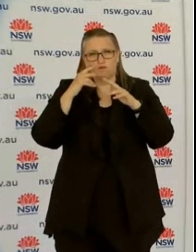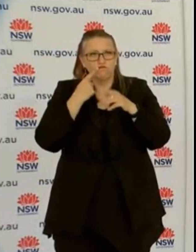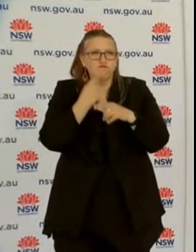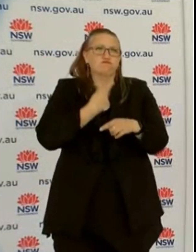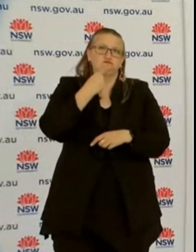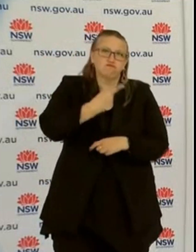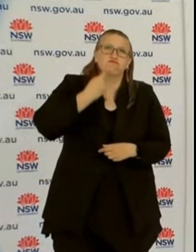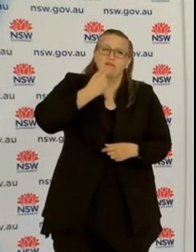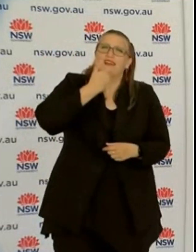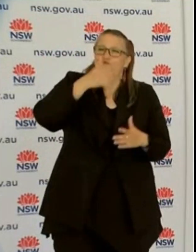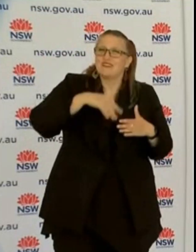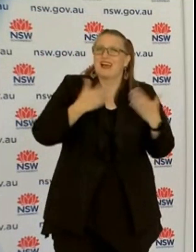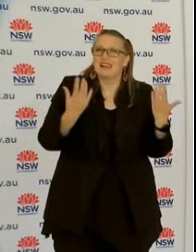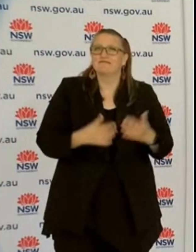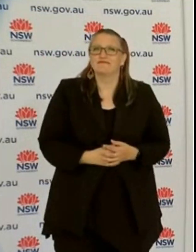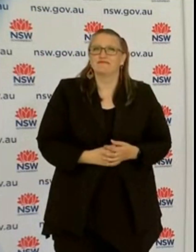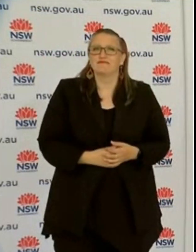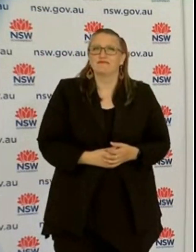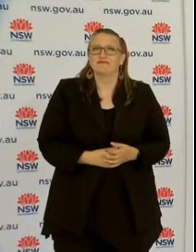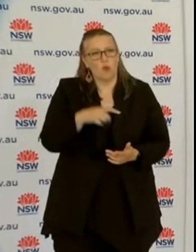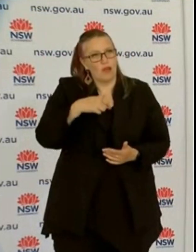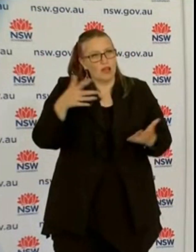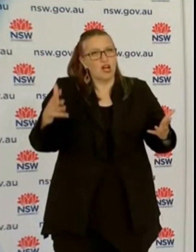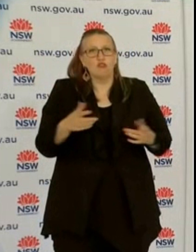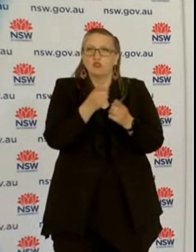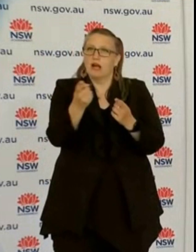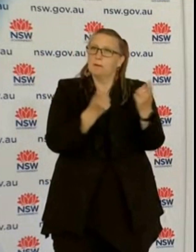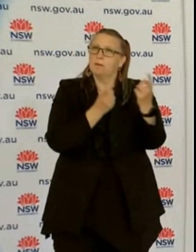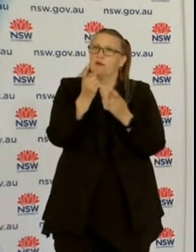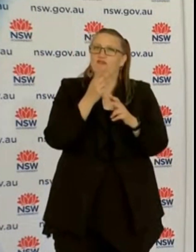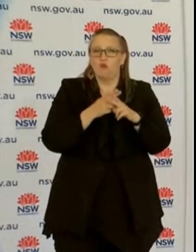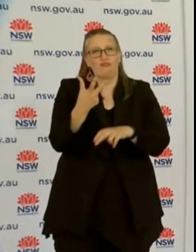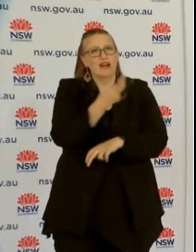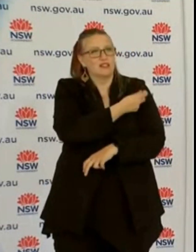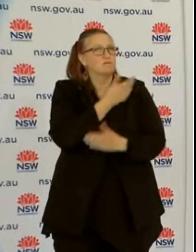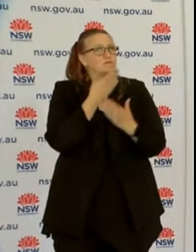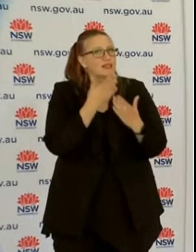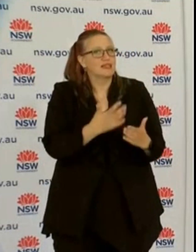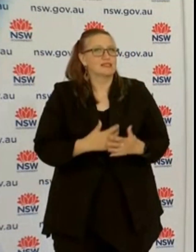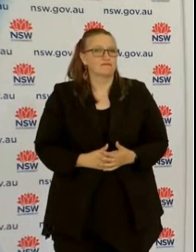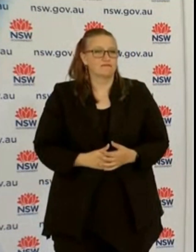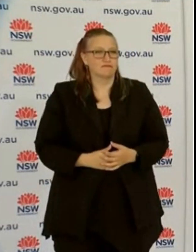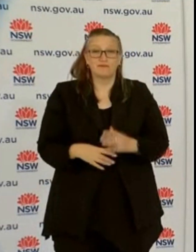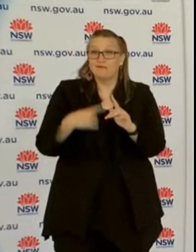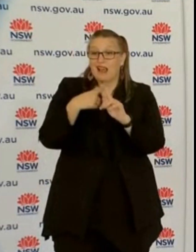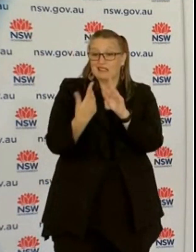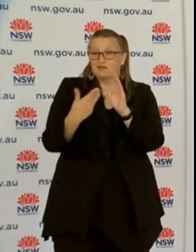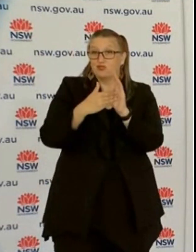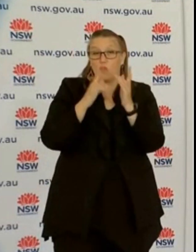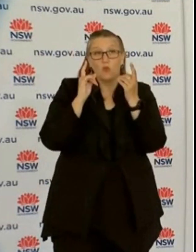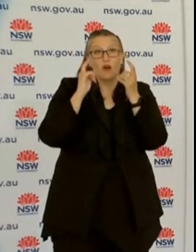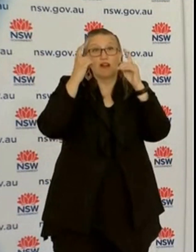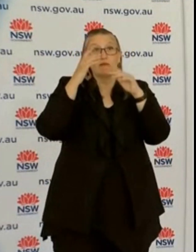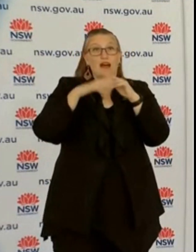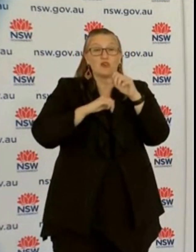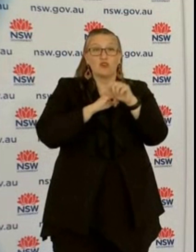encourage residents of those areas to come forward for vaccination as soon as you can. We're also concerned about